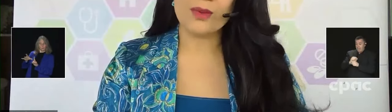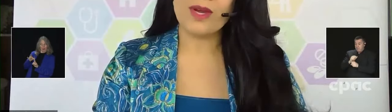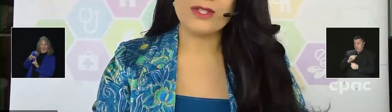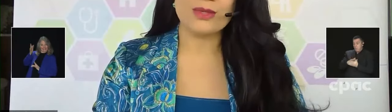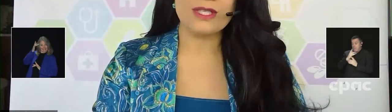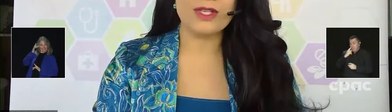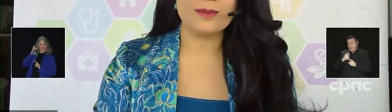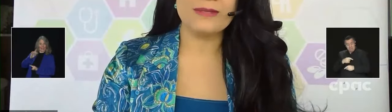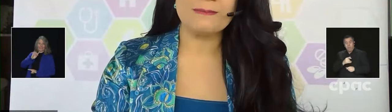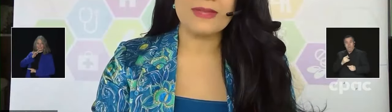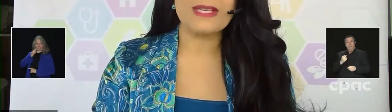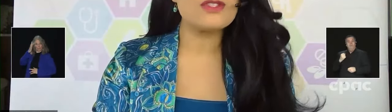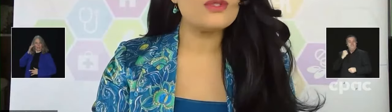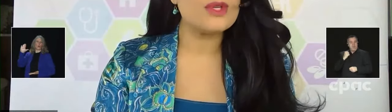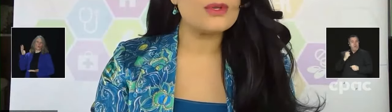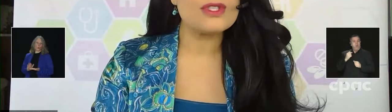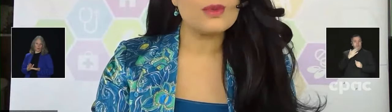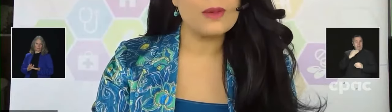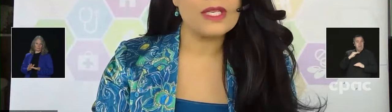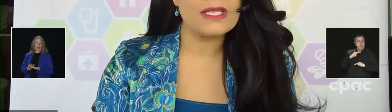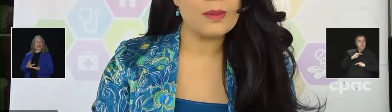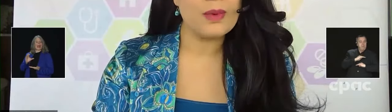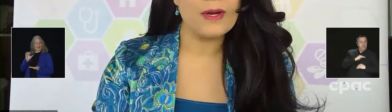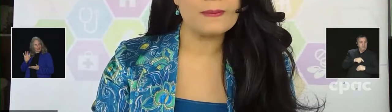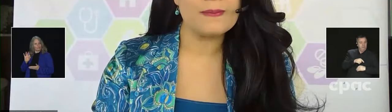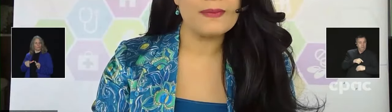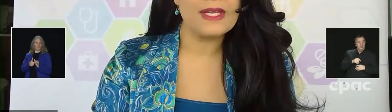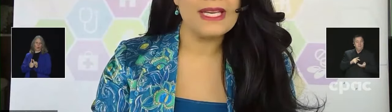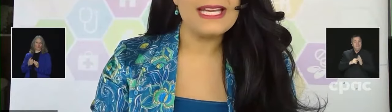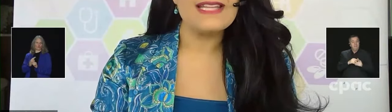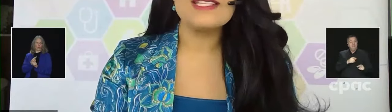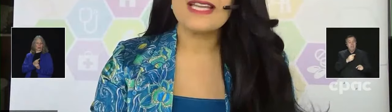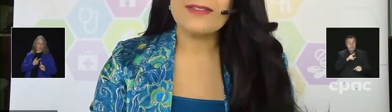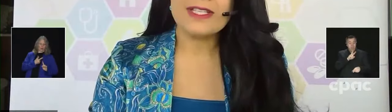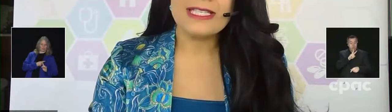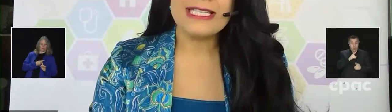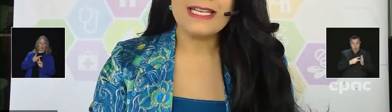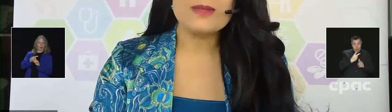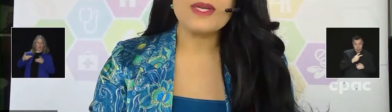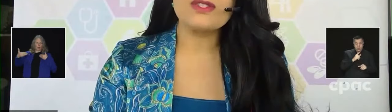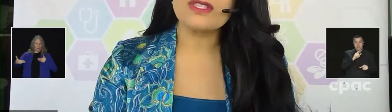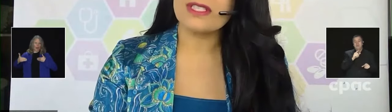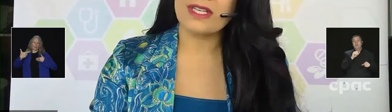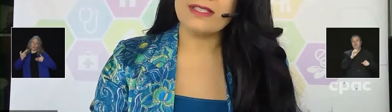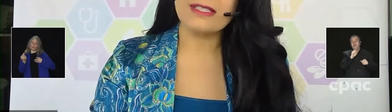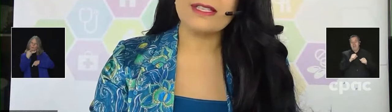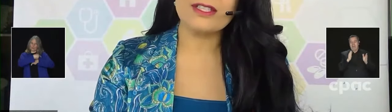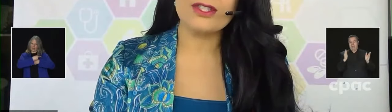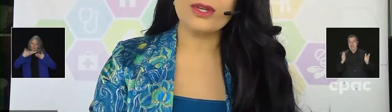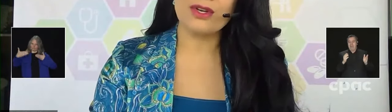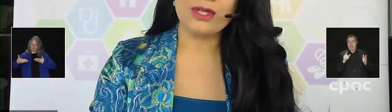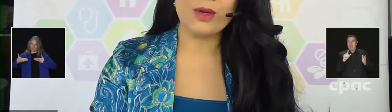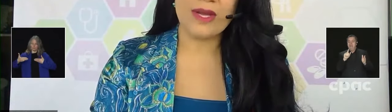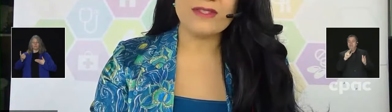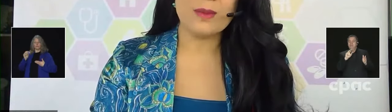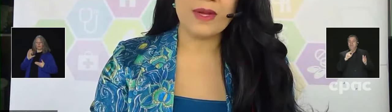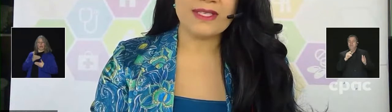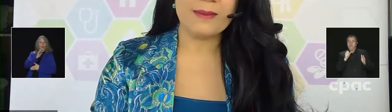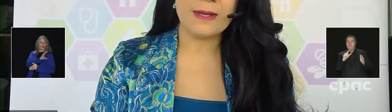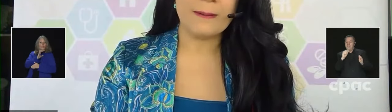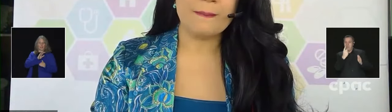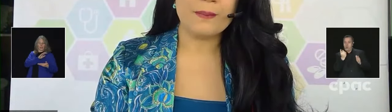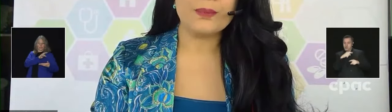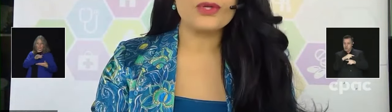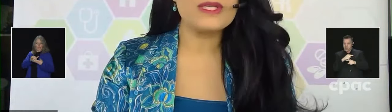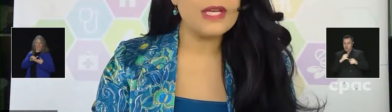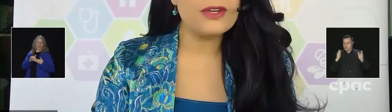to the authorized dosing regimen, that is 2 doses 21 days apart. This efficacy data is based on studies conducted during earlier waves of the